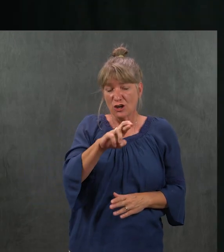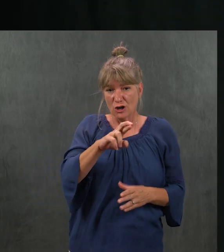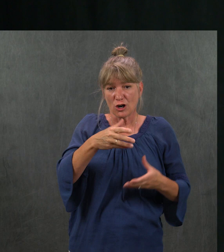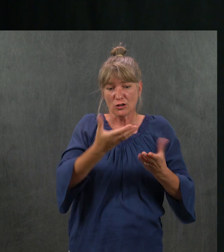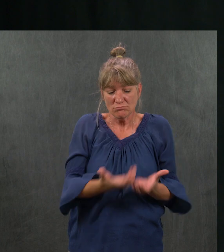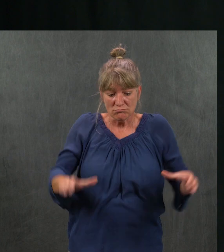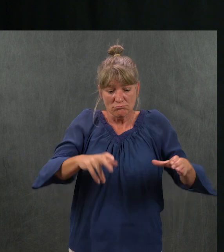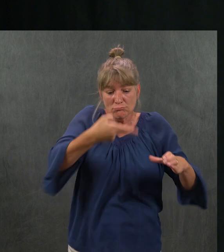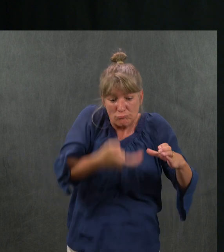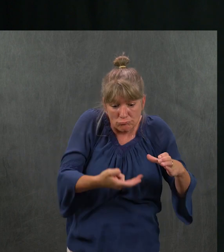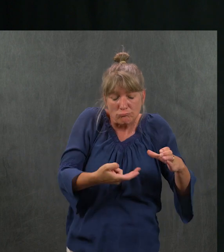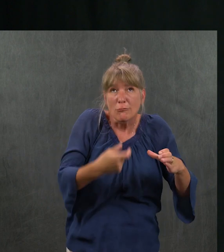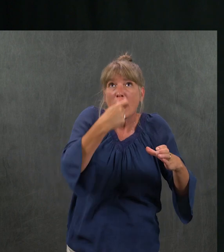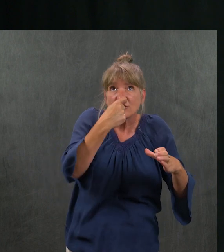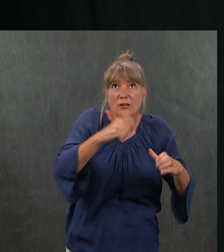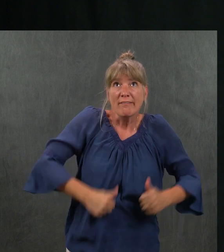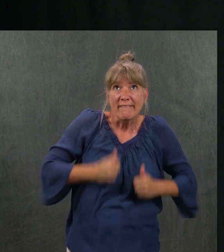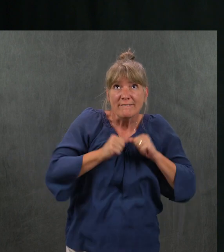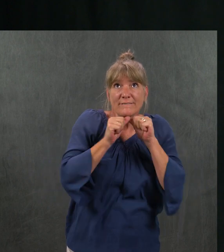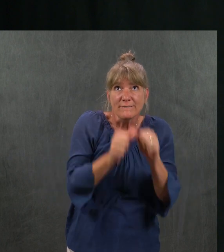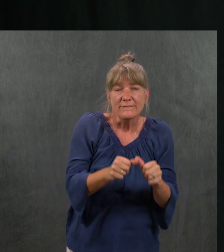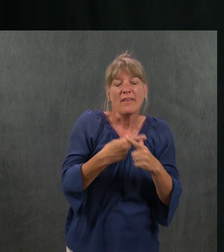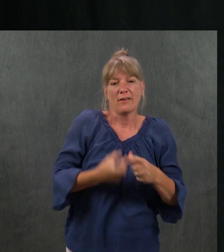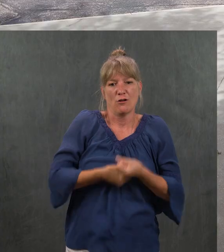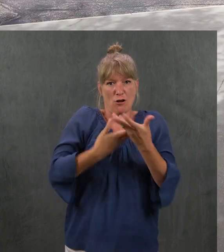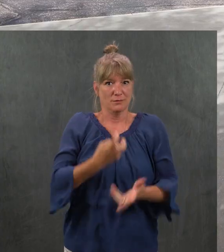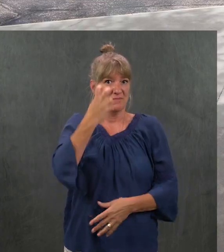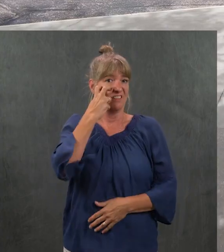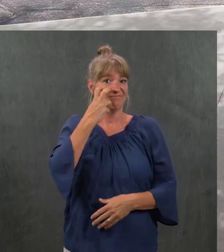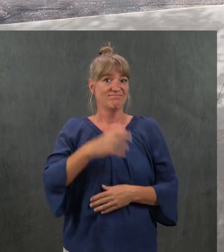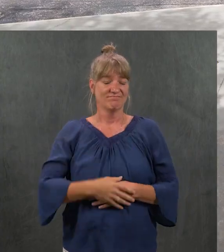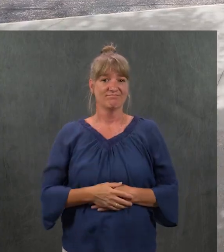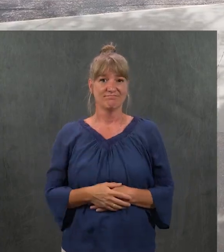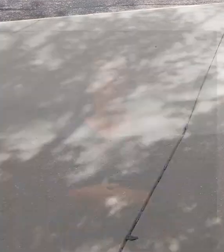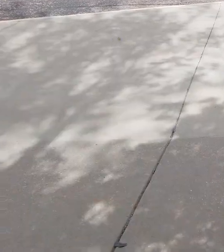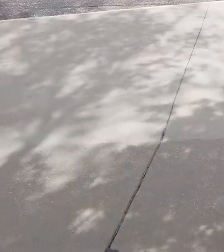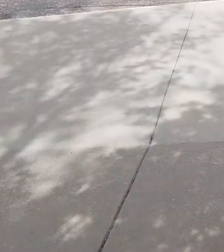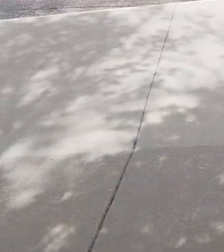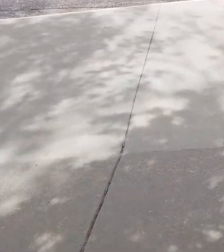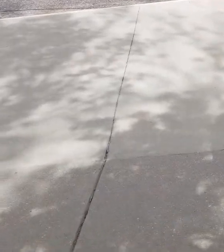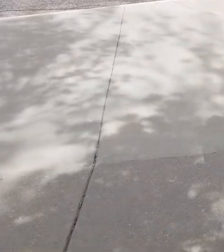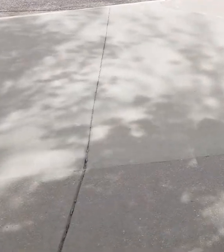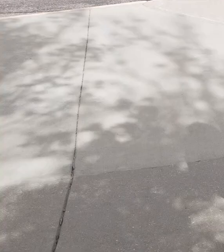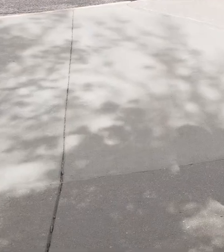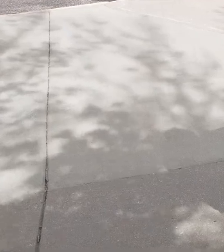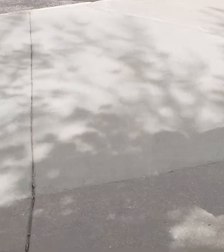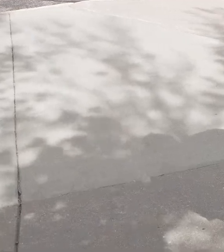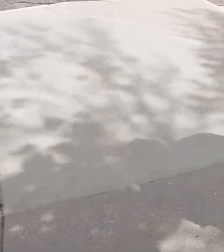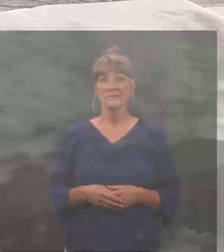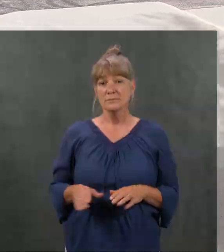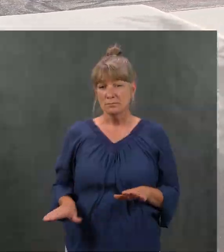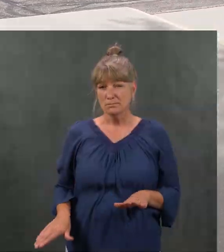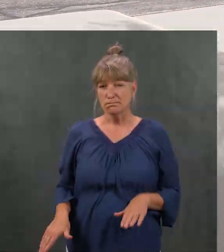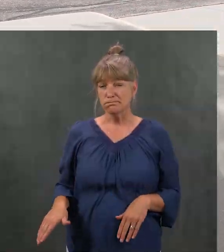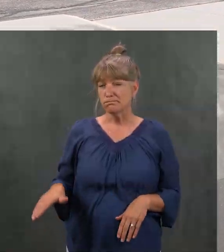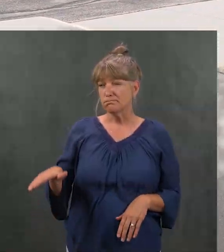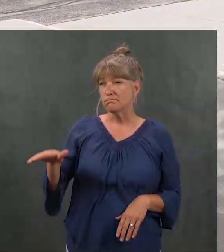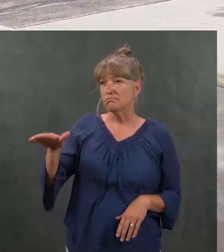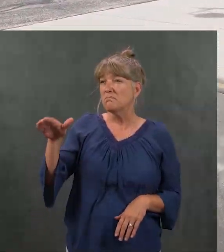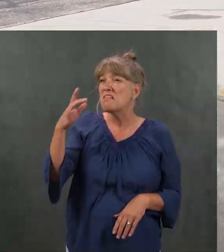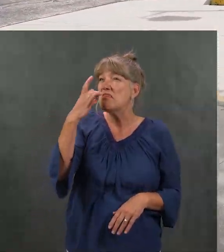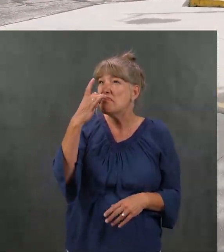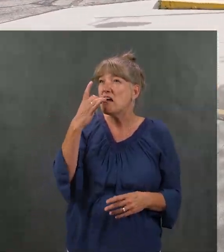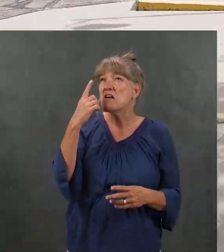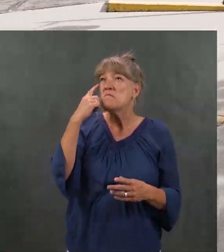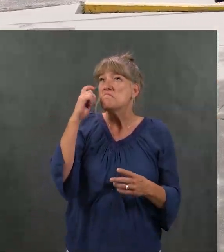incubator and on that oxygen to live, but it caused my blindness. Marty stands with her guide dog. The camera circles around her. For